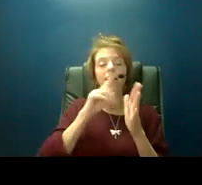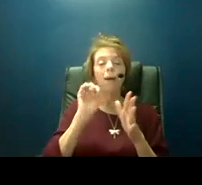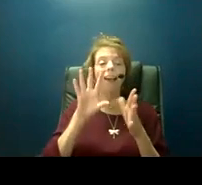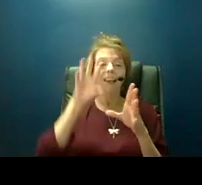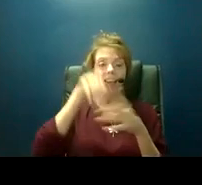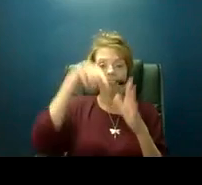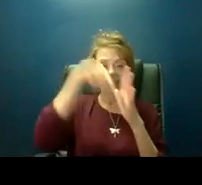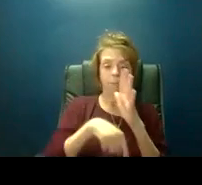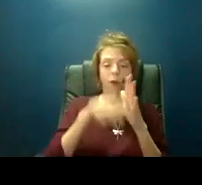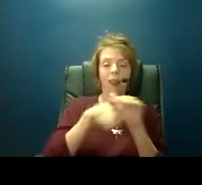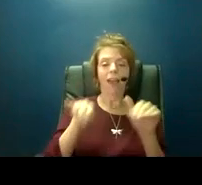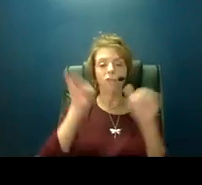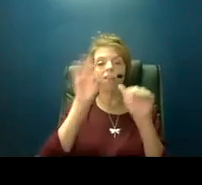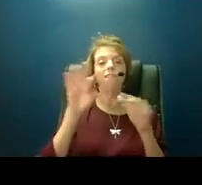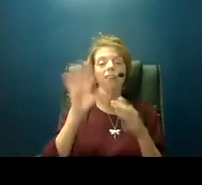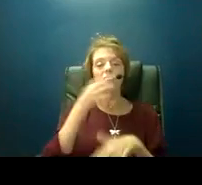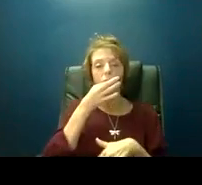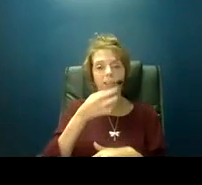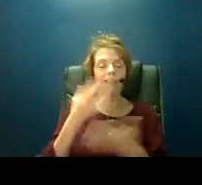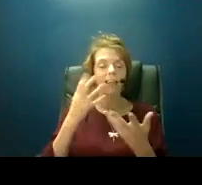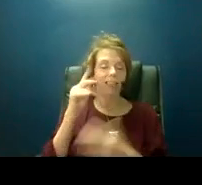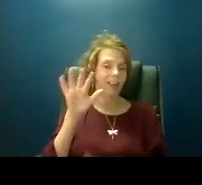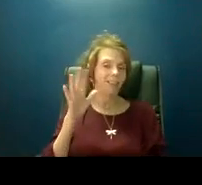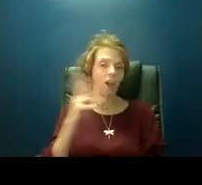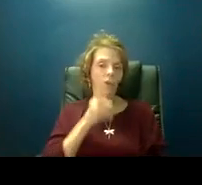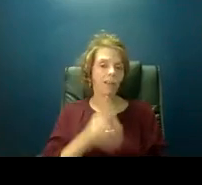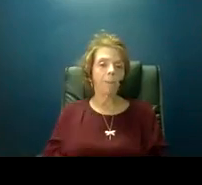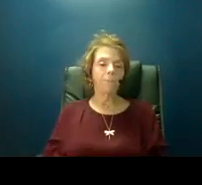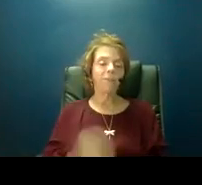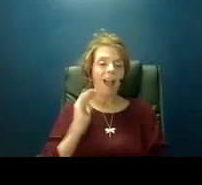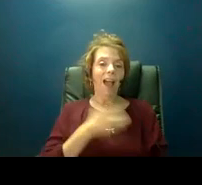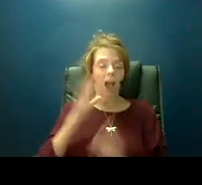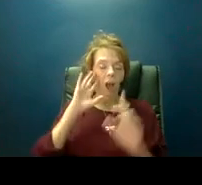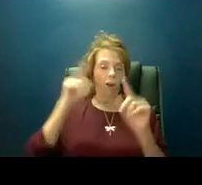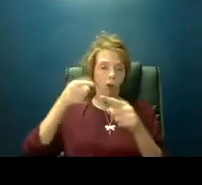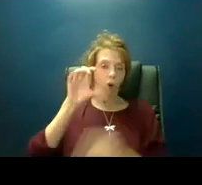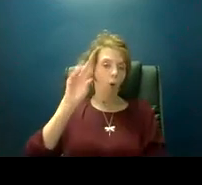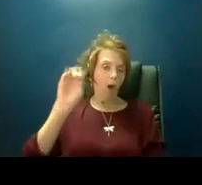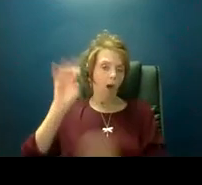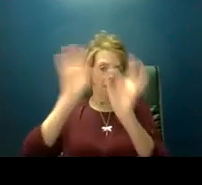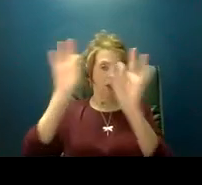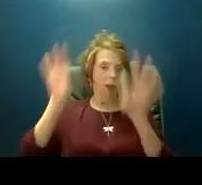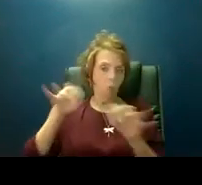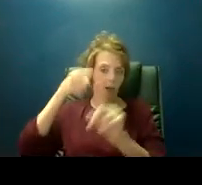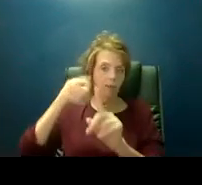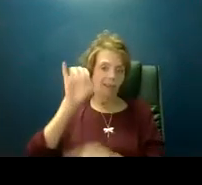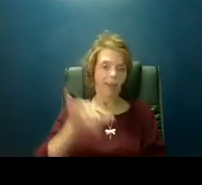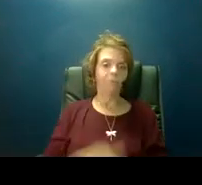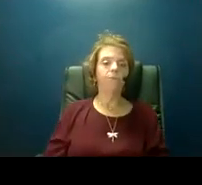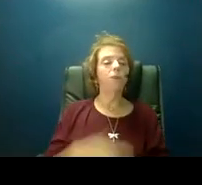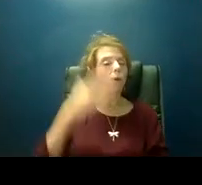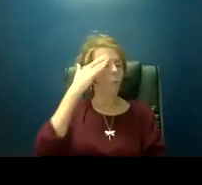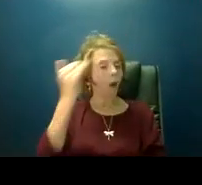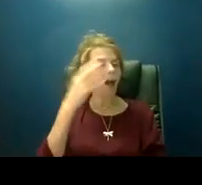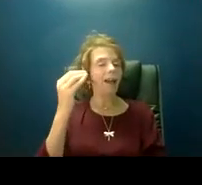of expertise. So that's really our core framework for that. Why